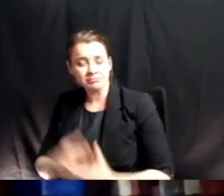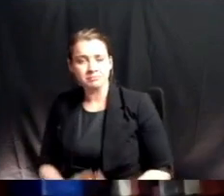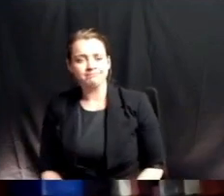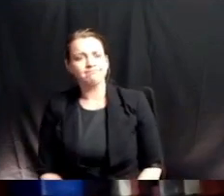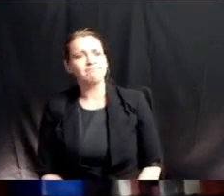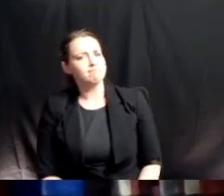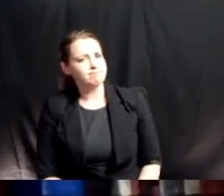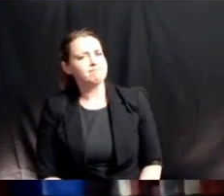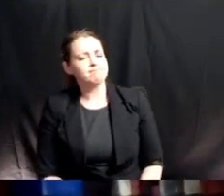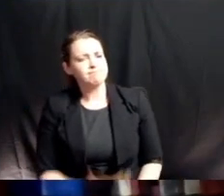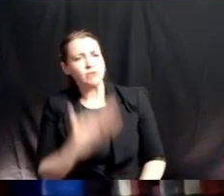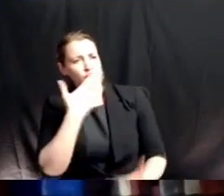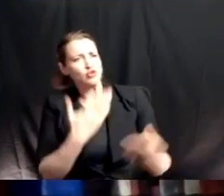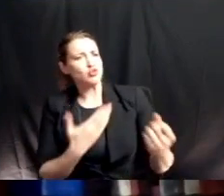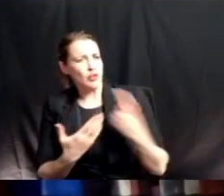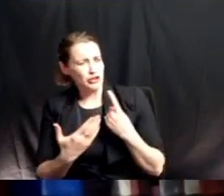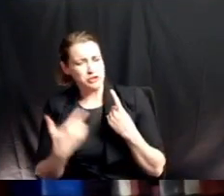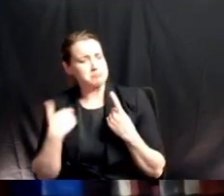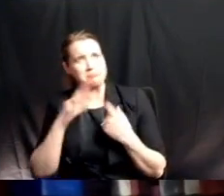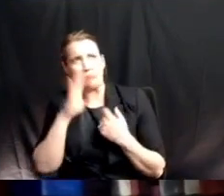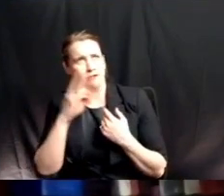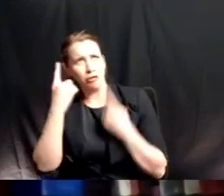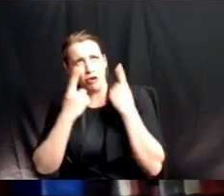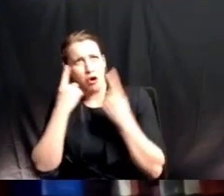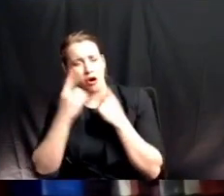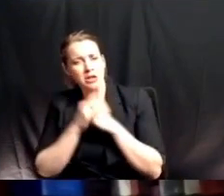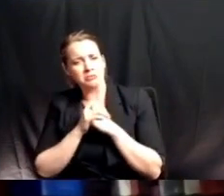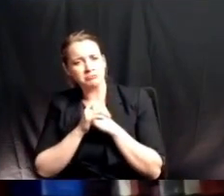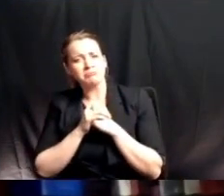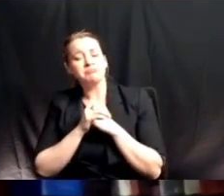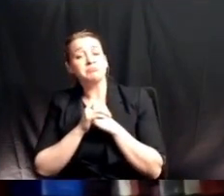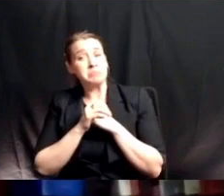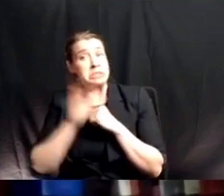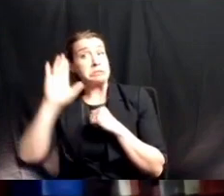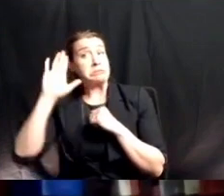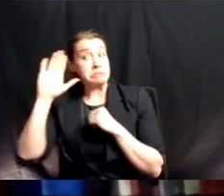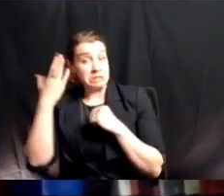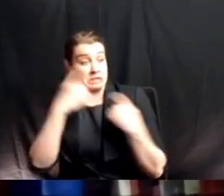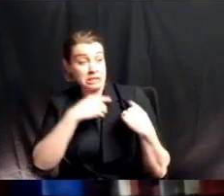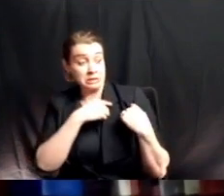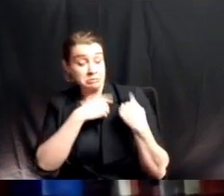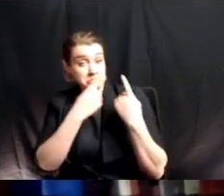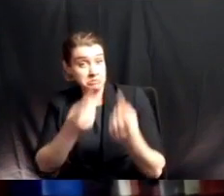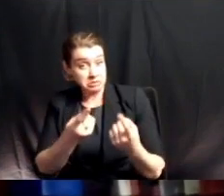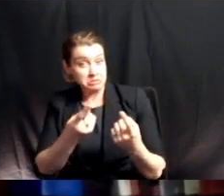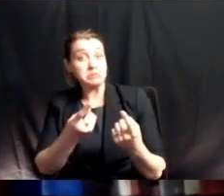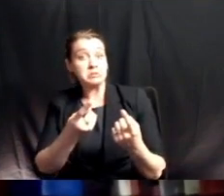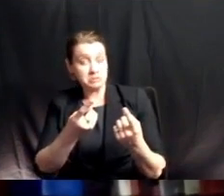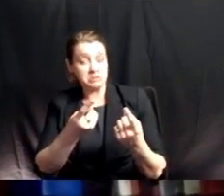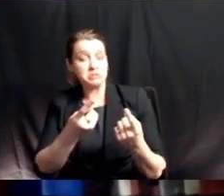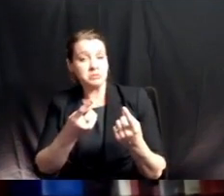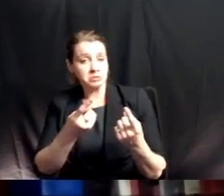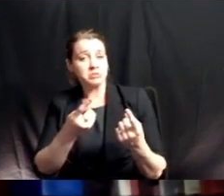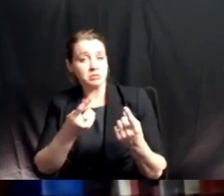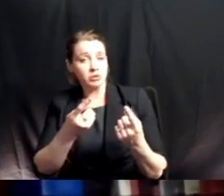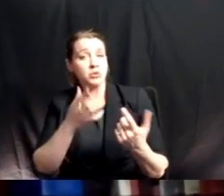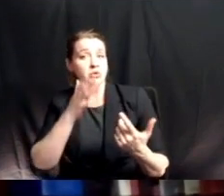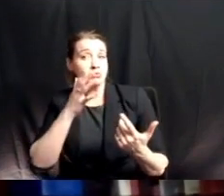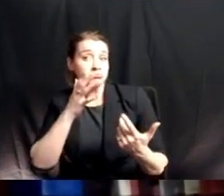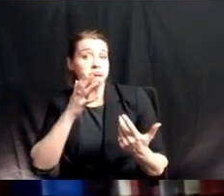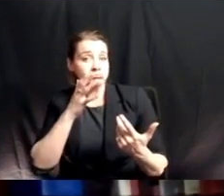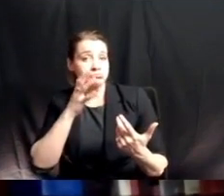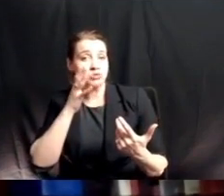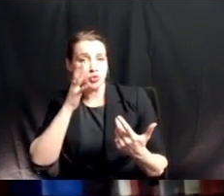I must say that there has been an overall trend, or at least a belief that there will be a trend of